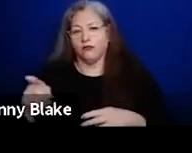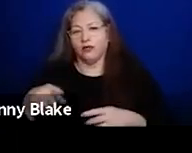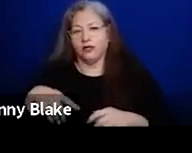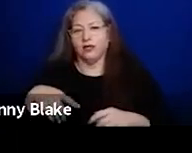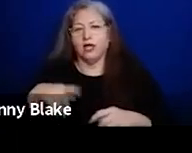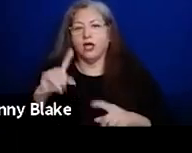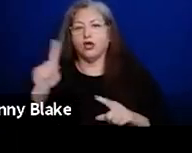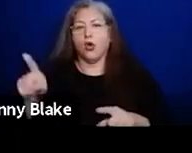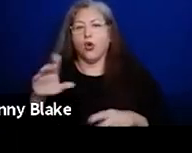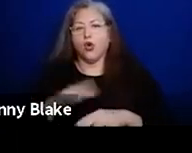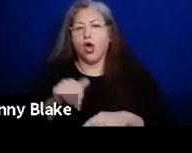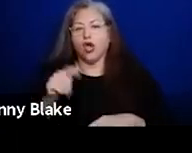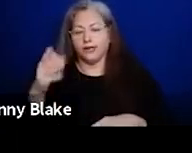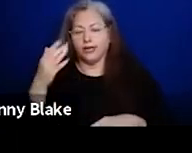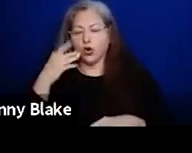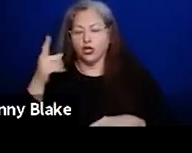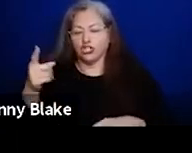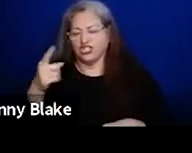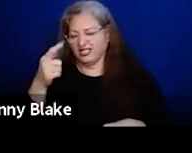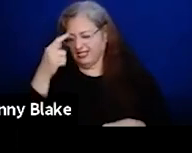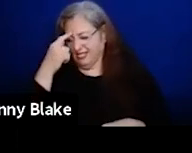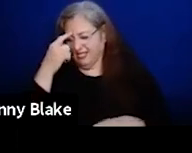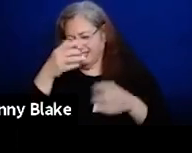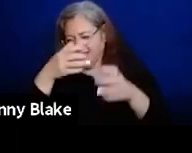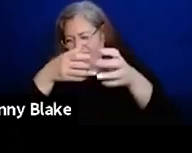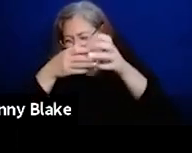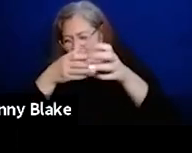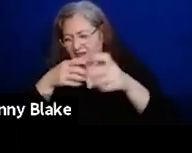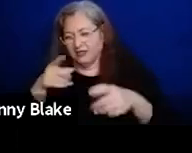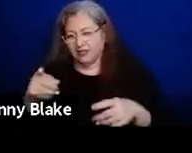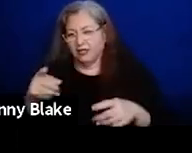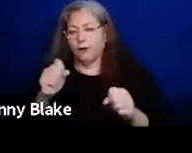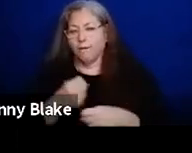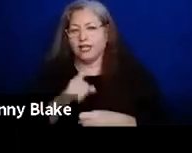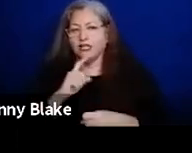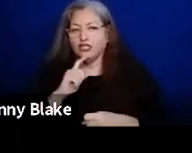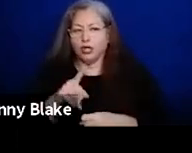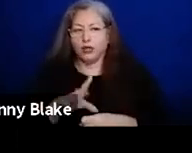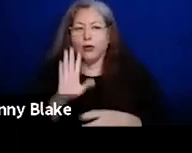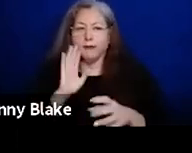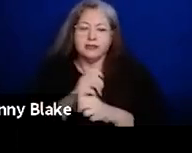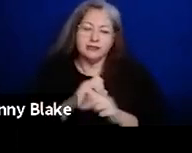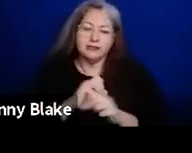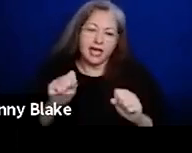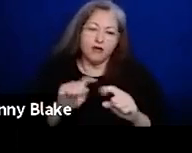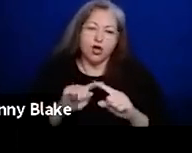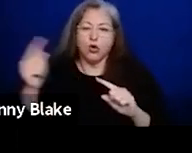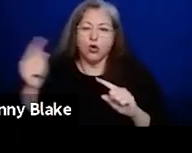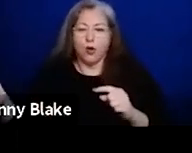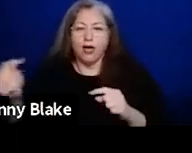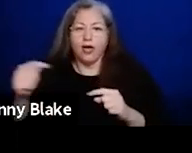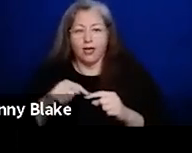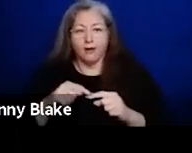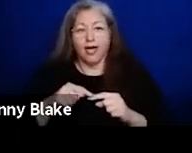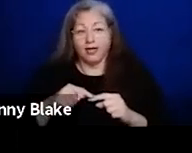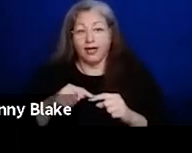go get her, because they knew she was the brains that would assure their safety, and in fact